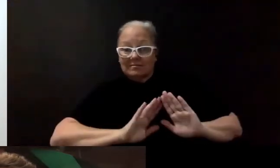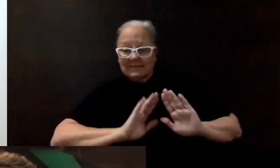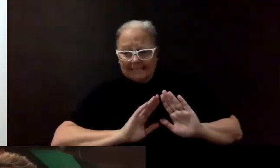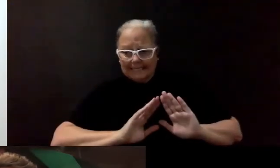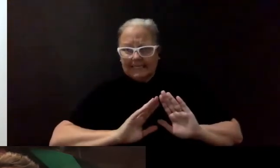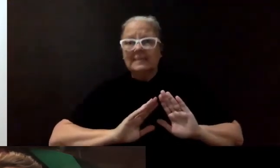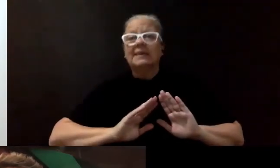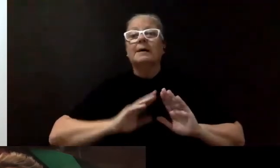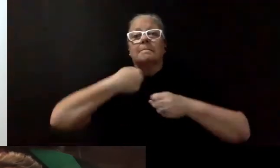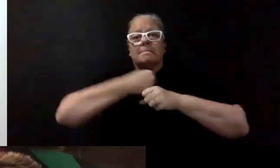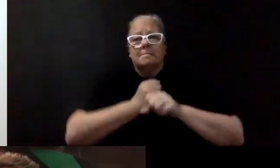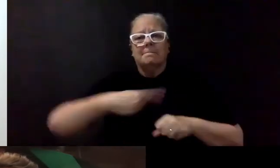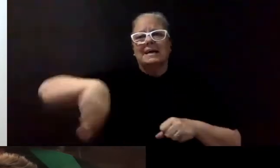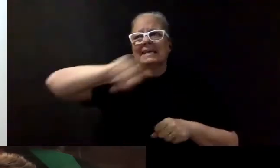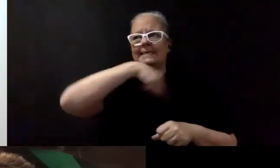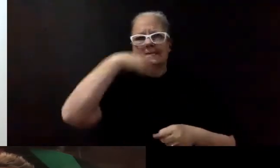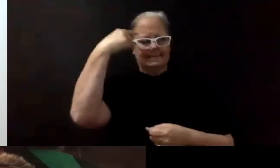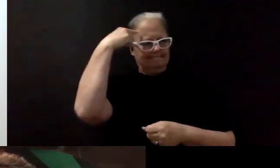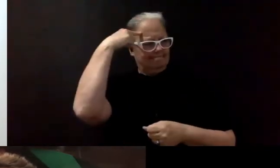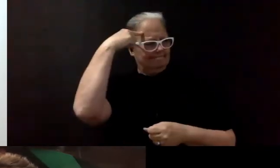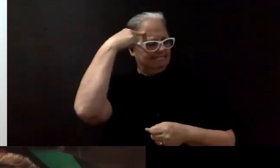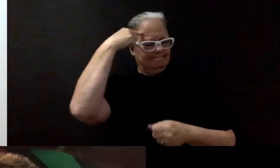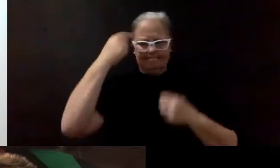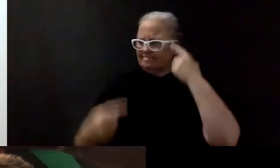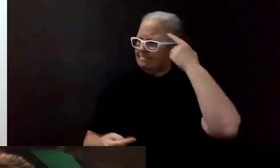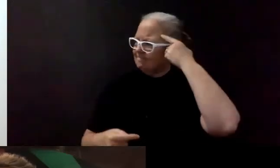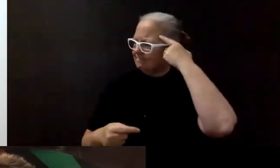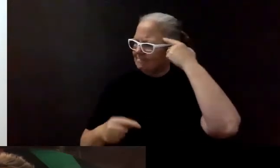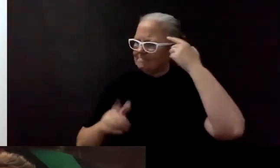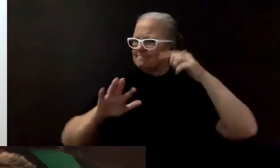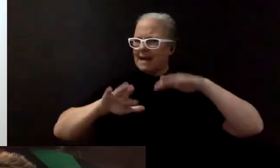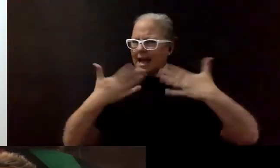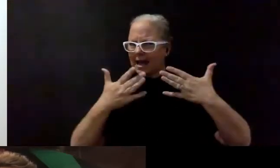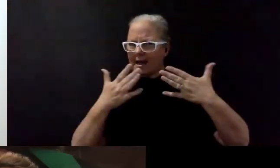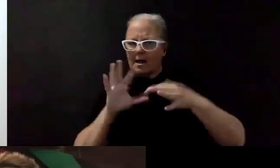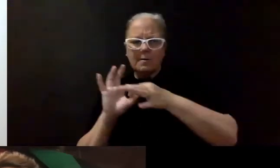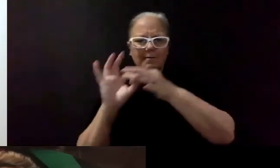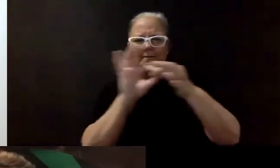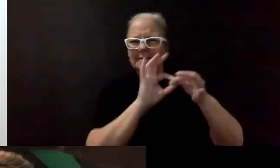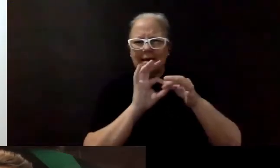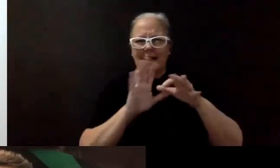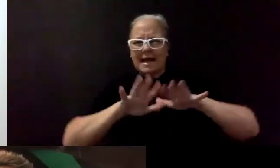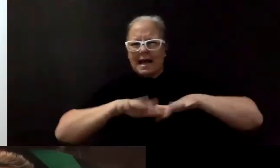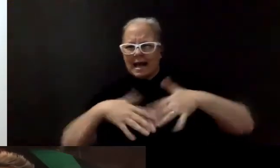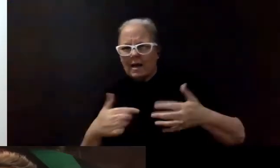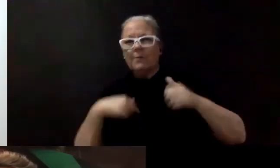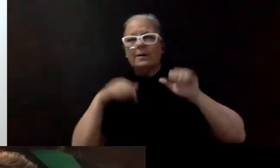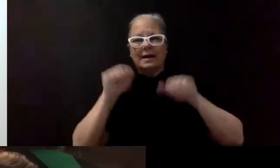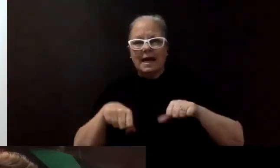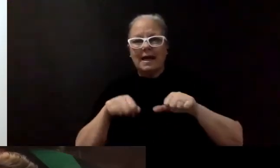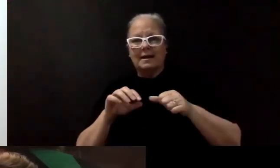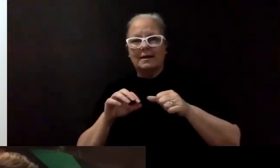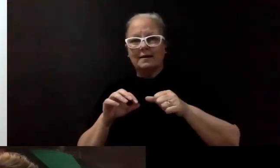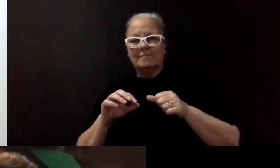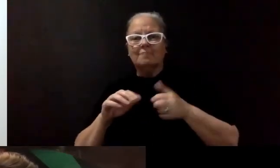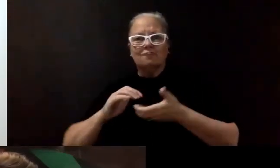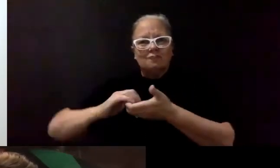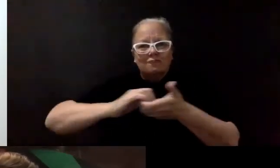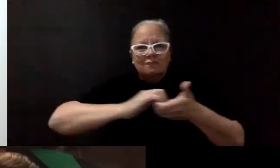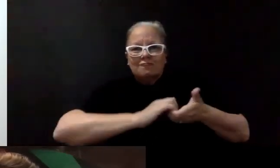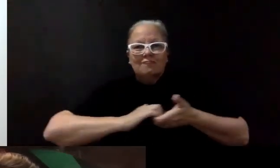connection and collaboration. So a lot of the projects that we're doing now, we're looking at how to deliver them online. So we're looking